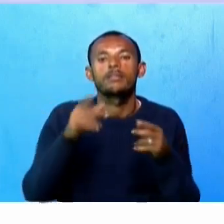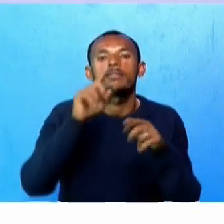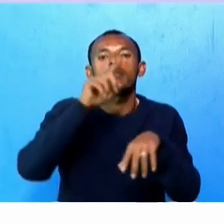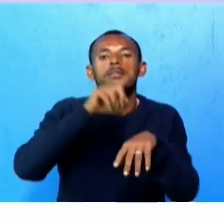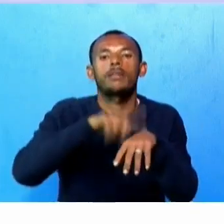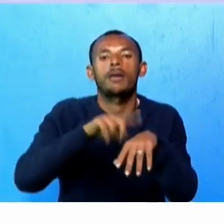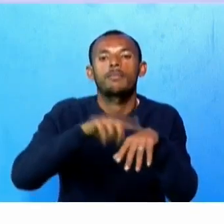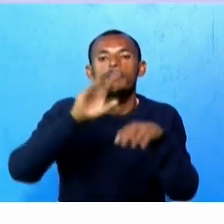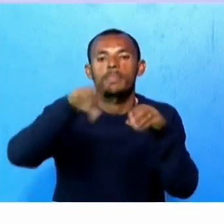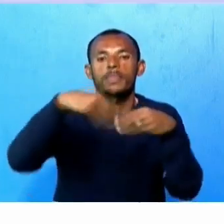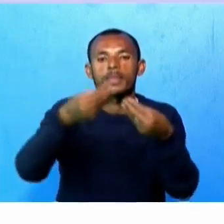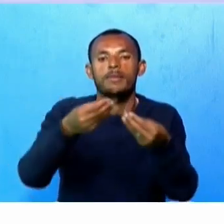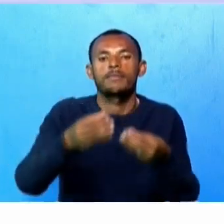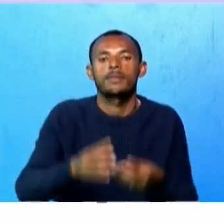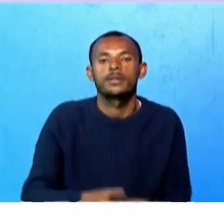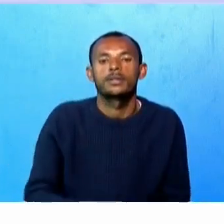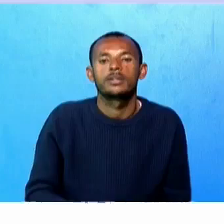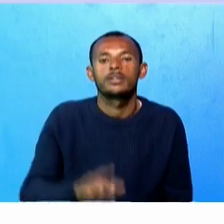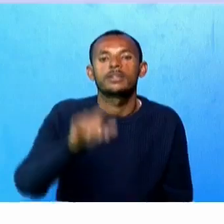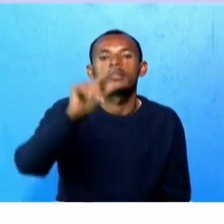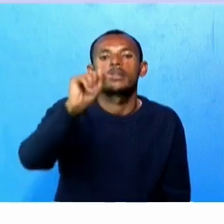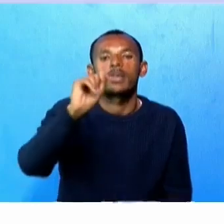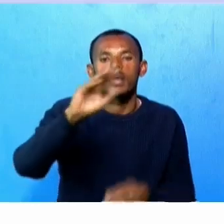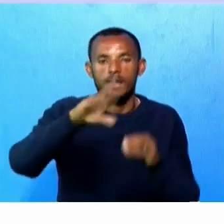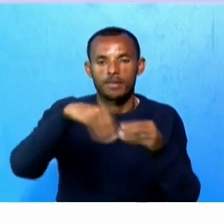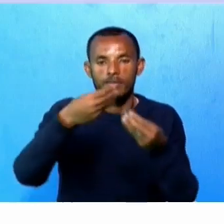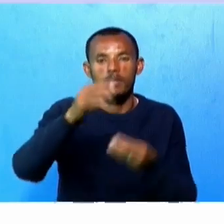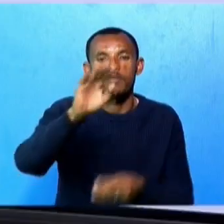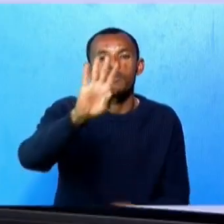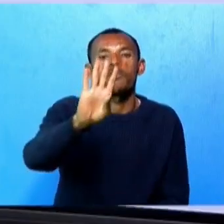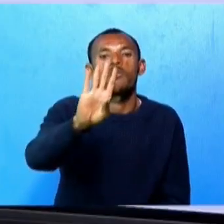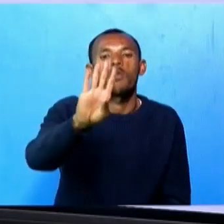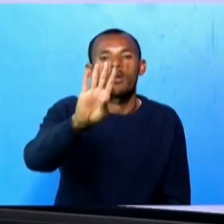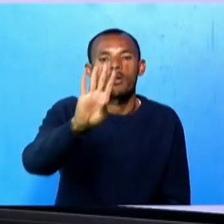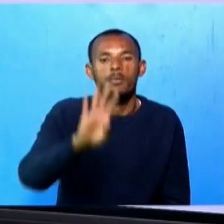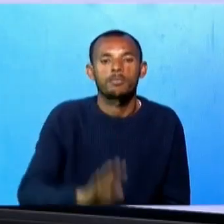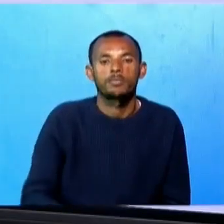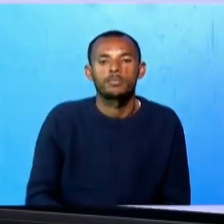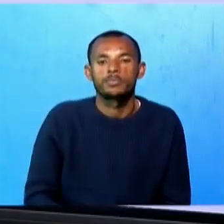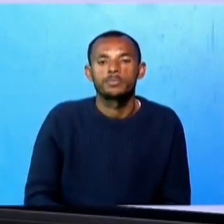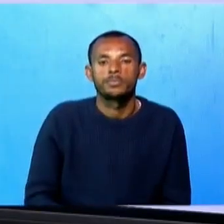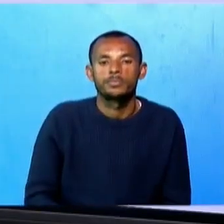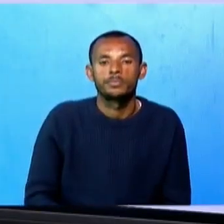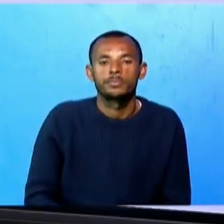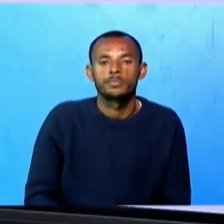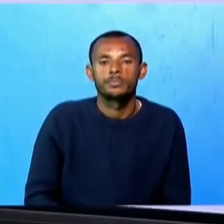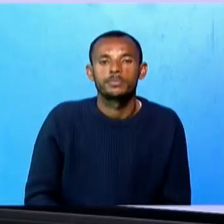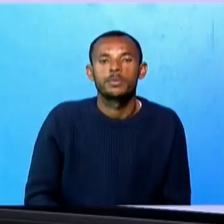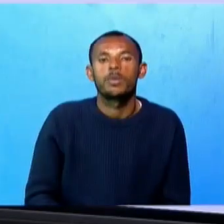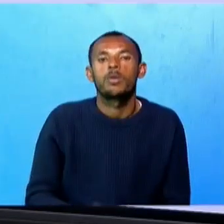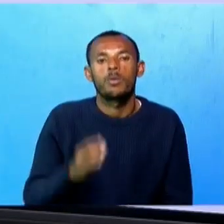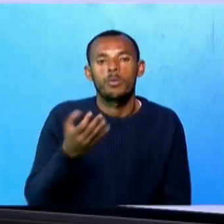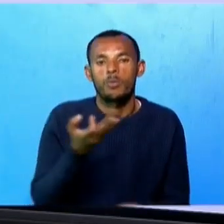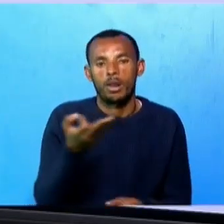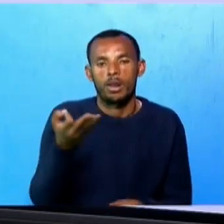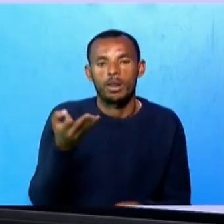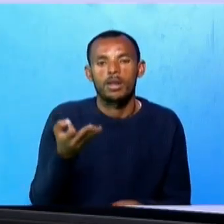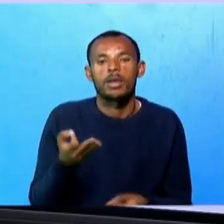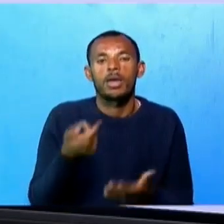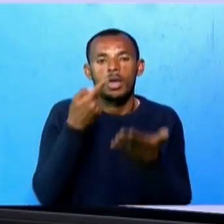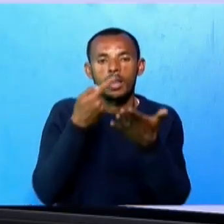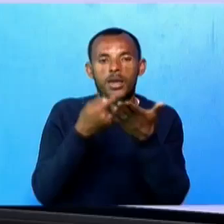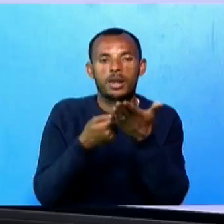given. Okay, T is given, which is 4. Okay. Well,